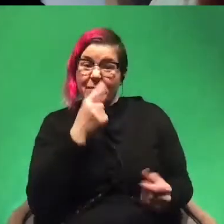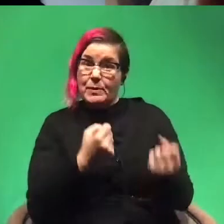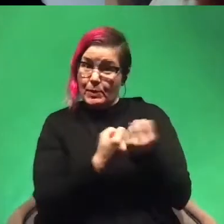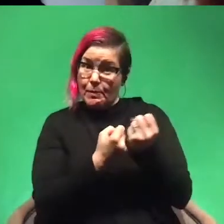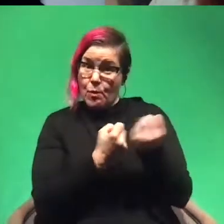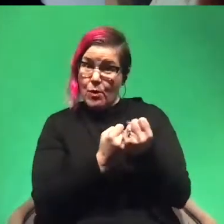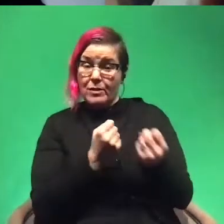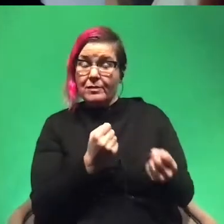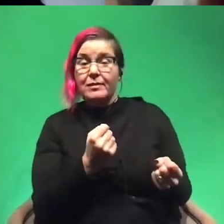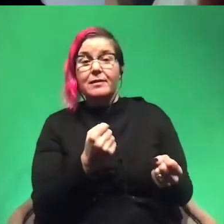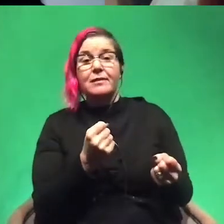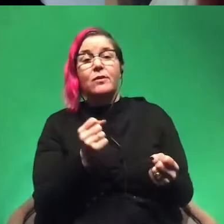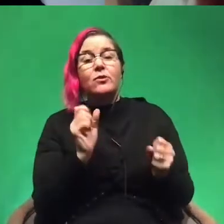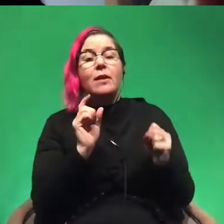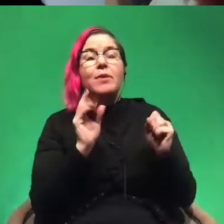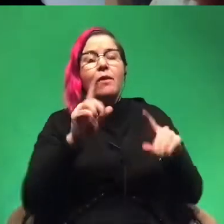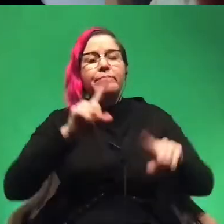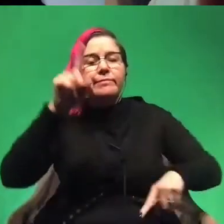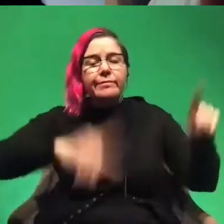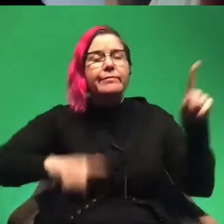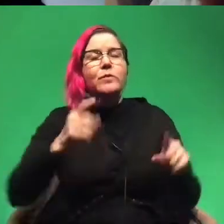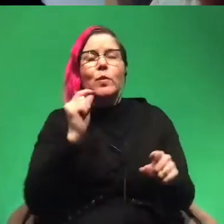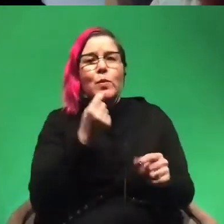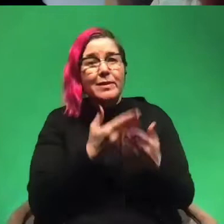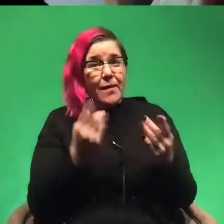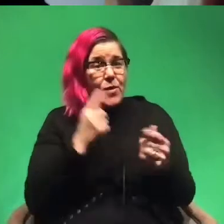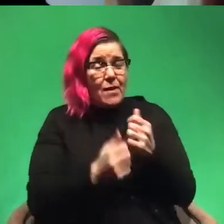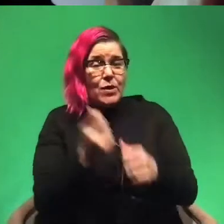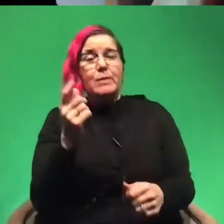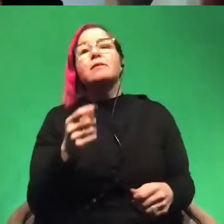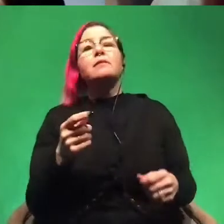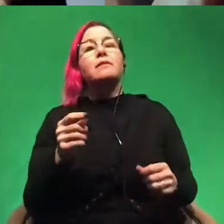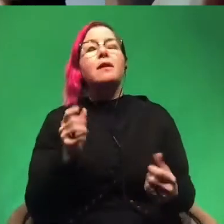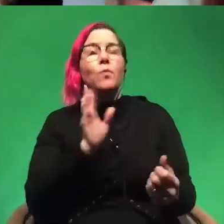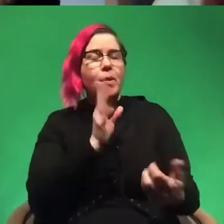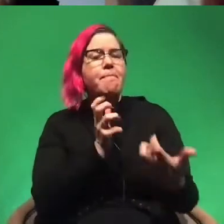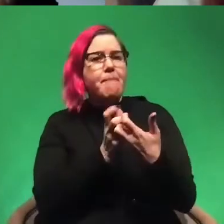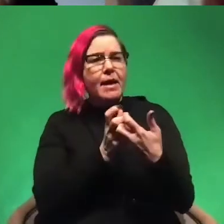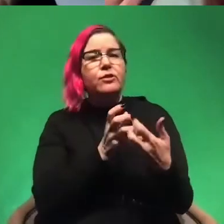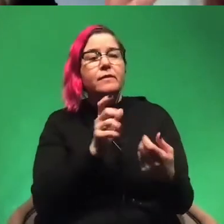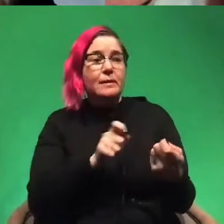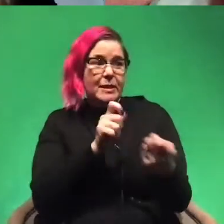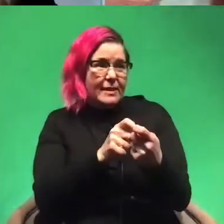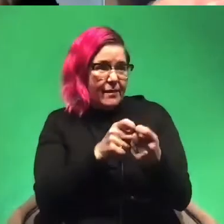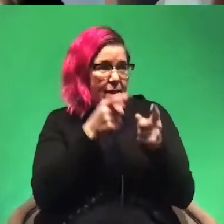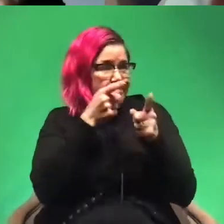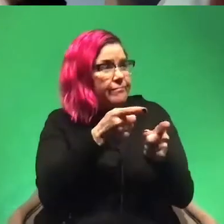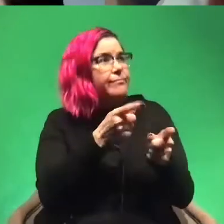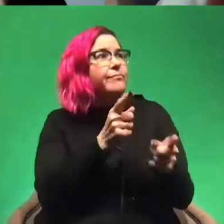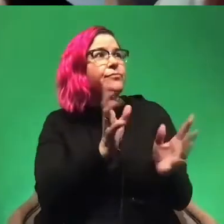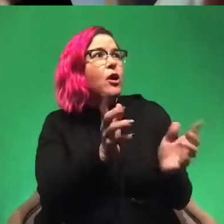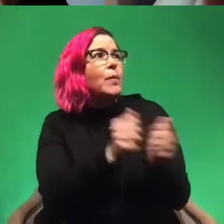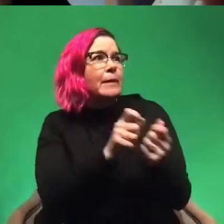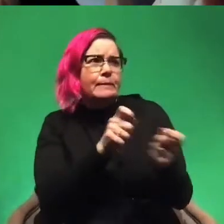try to put out a lot of diverse, cool content for everybody. We also do matching where if you want to talk with any type